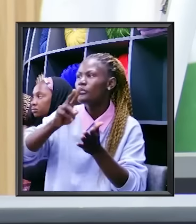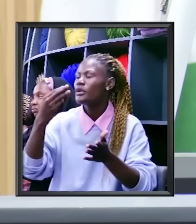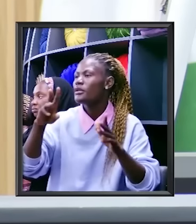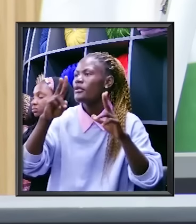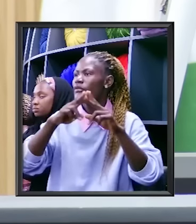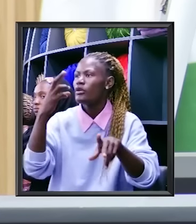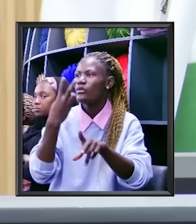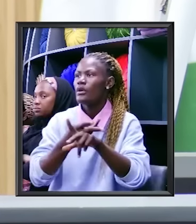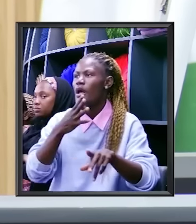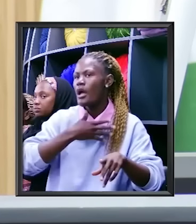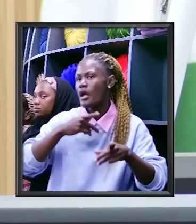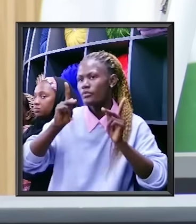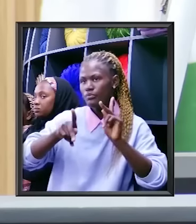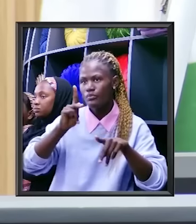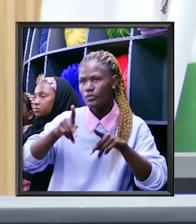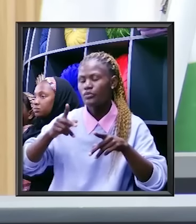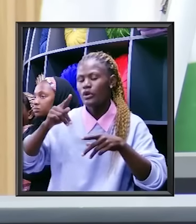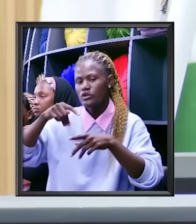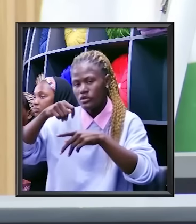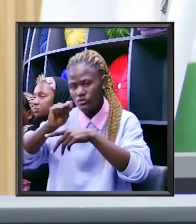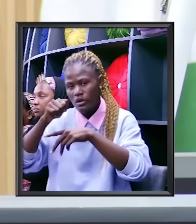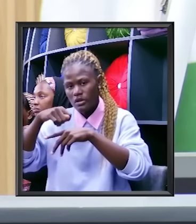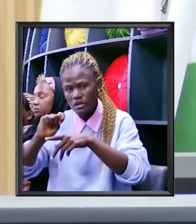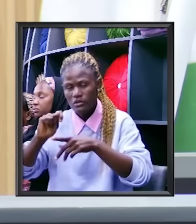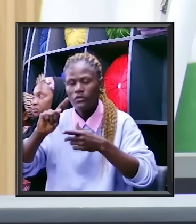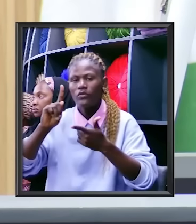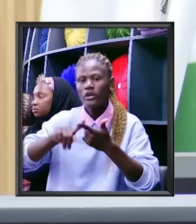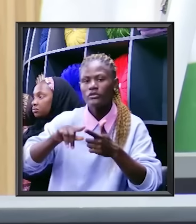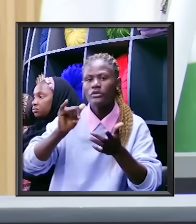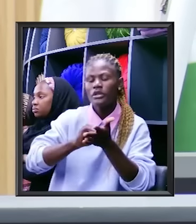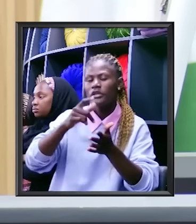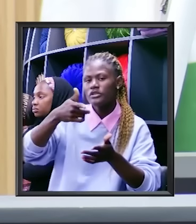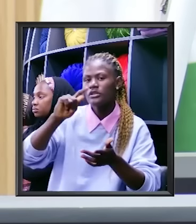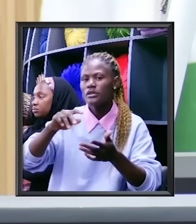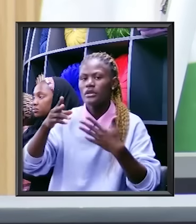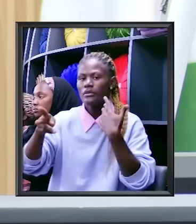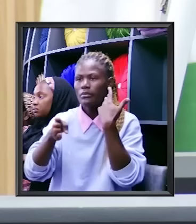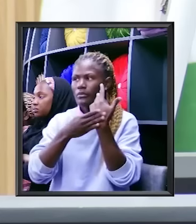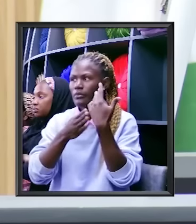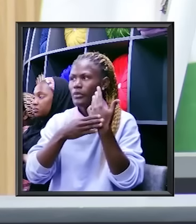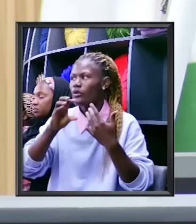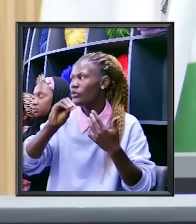and that. People still they go do transaction for the GT Bank Orange Market.